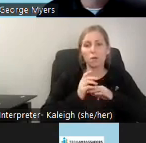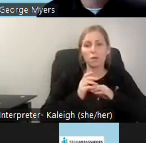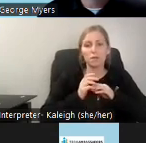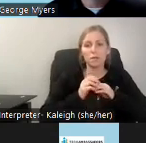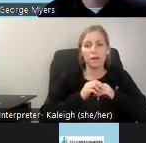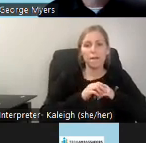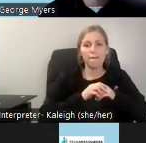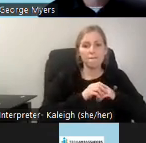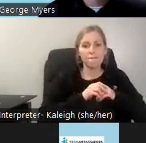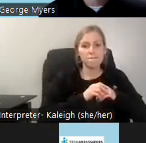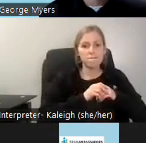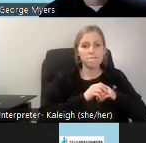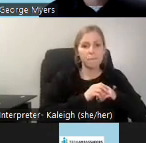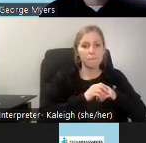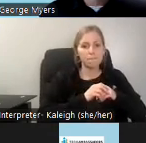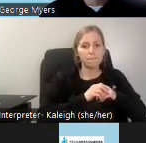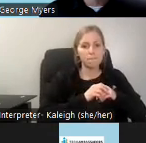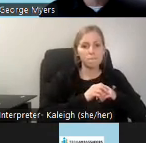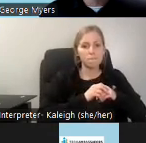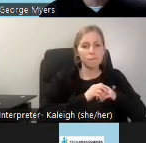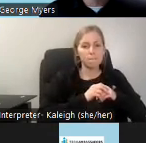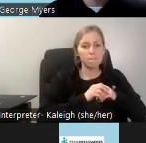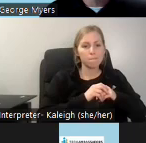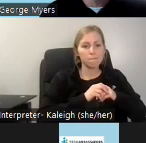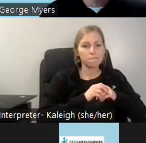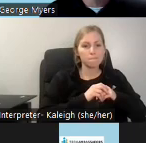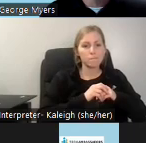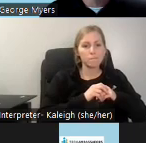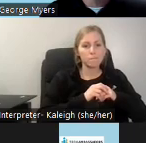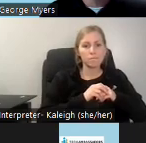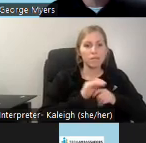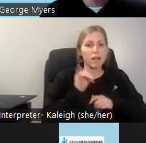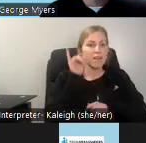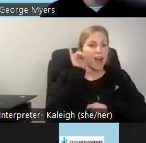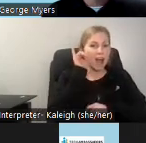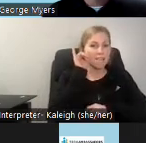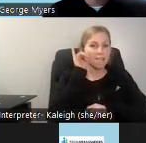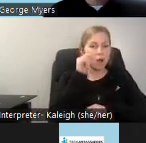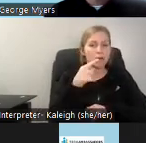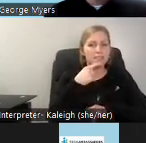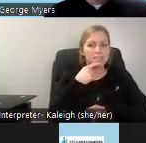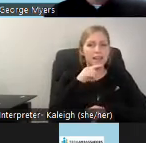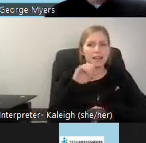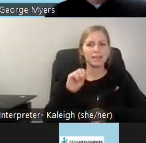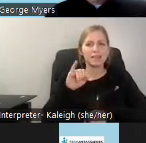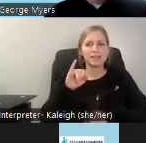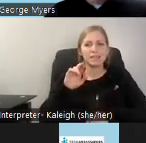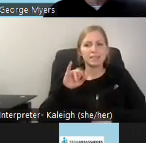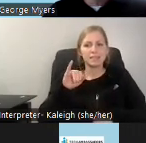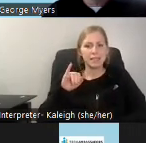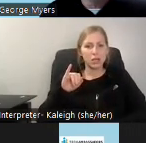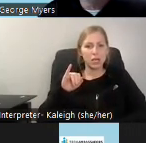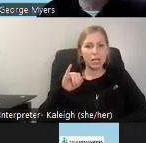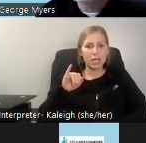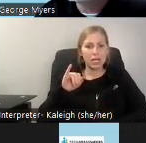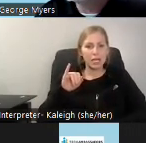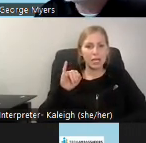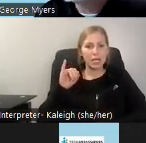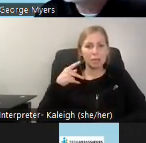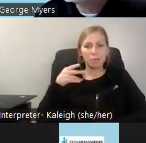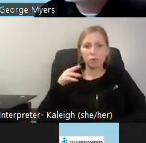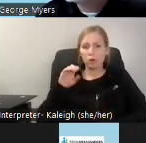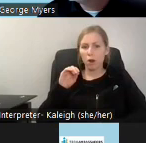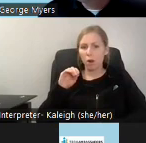the iPhone where it said Siri Pro, that's actually a